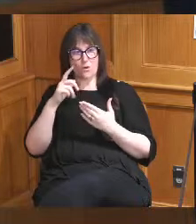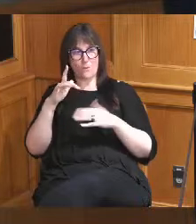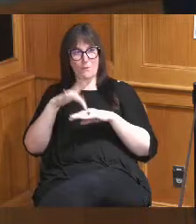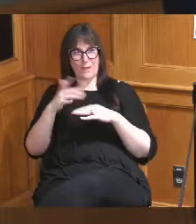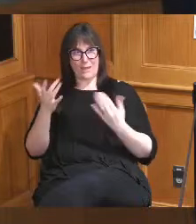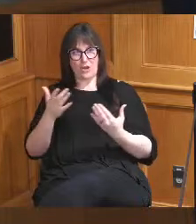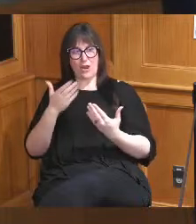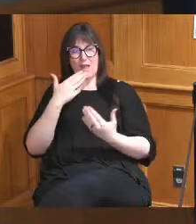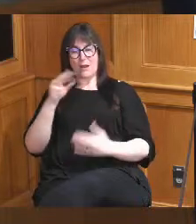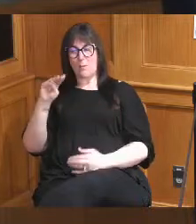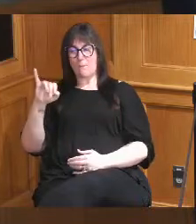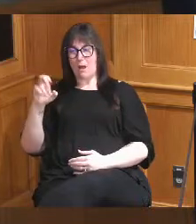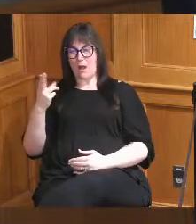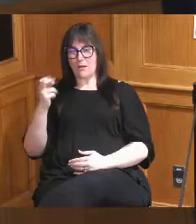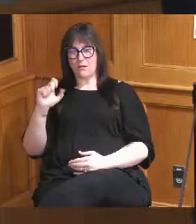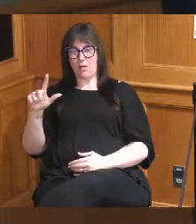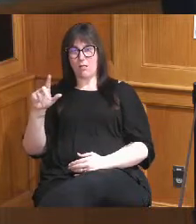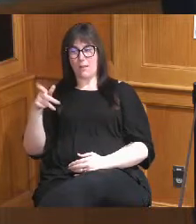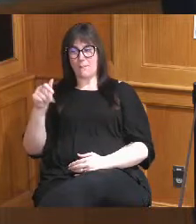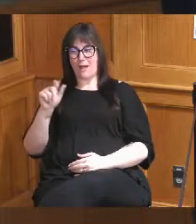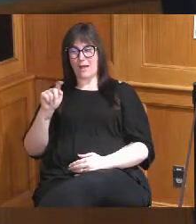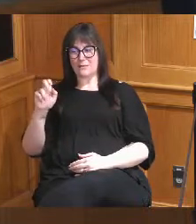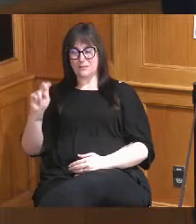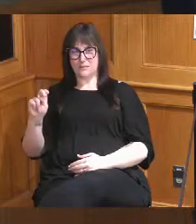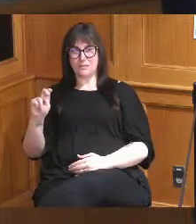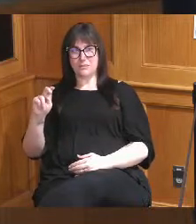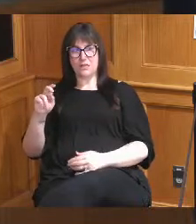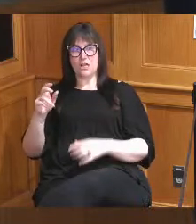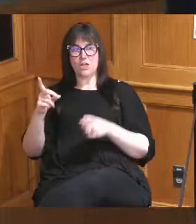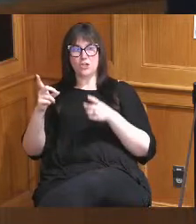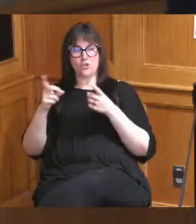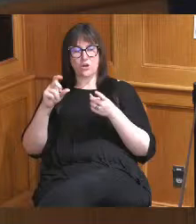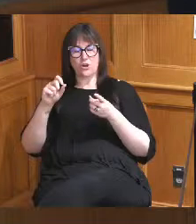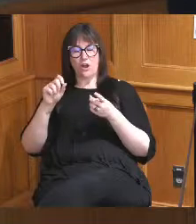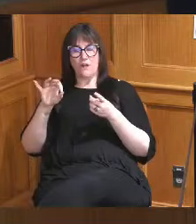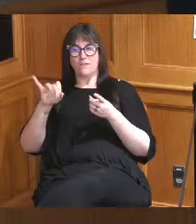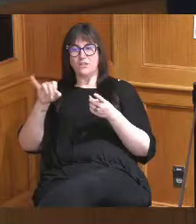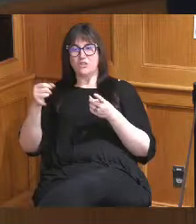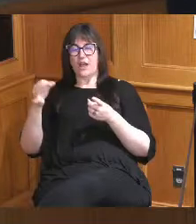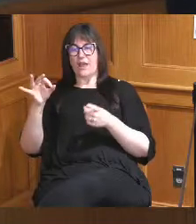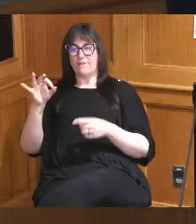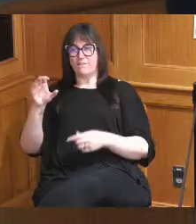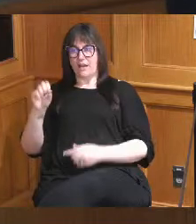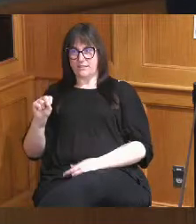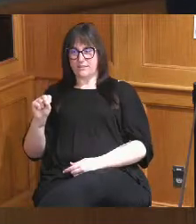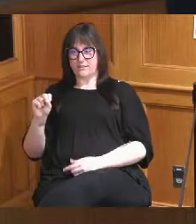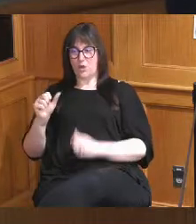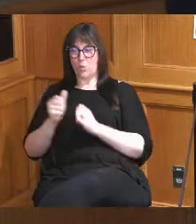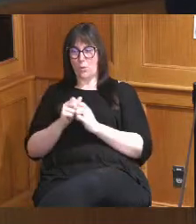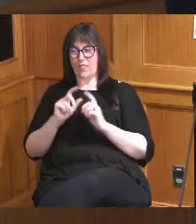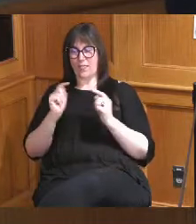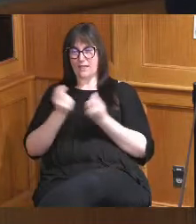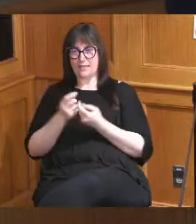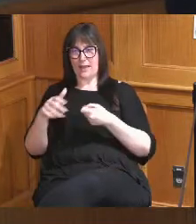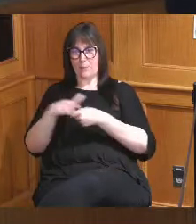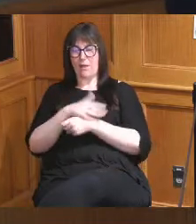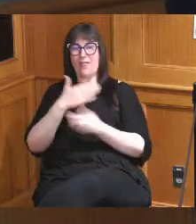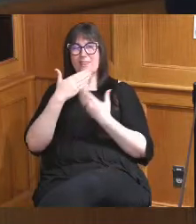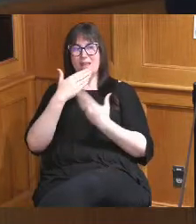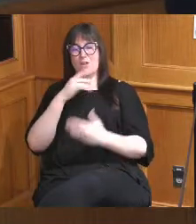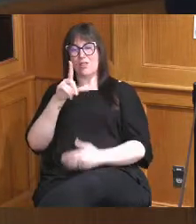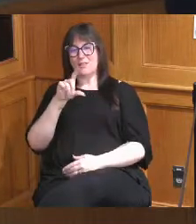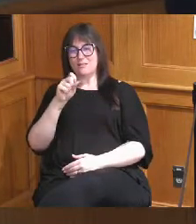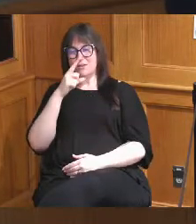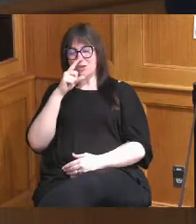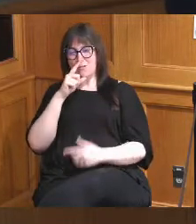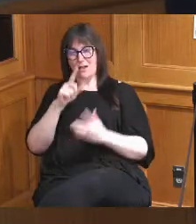And also Michael Patton is here, the director of JFS, with his team. Thank you all for being here. And so, Lisa, we will have you lead it